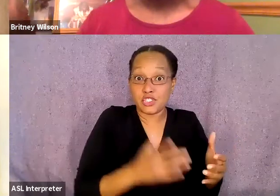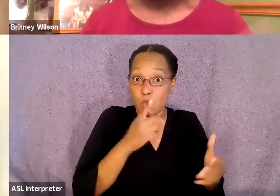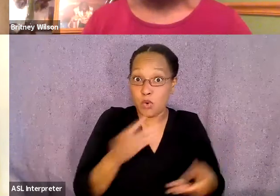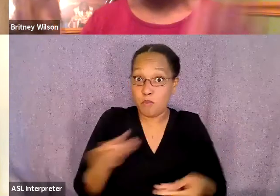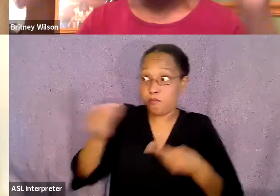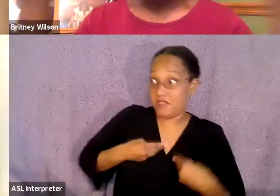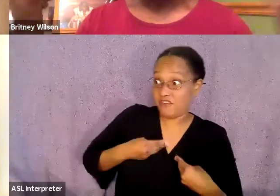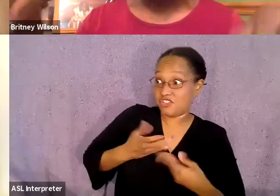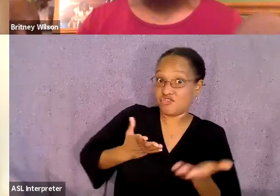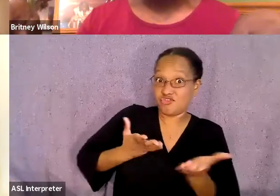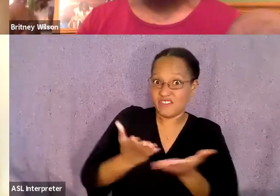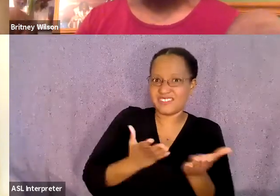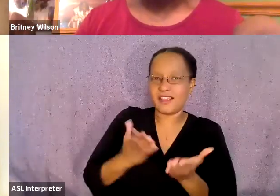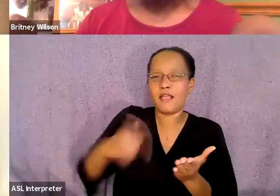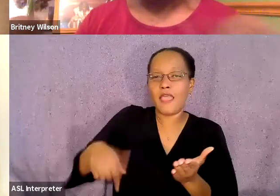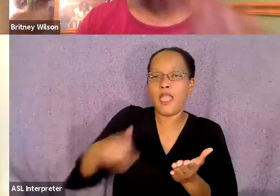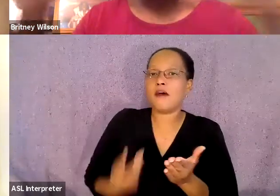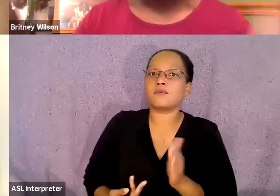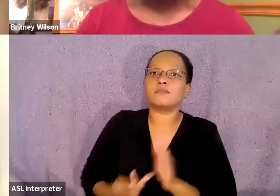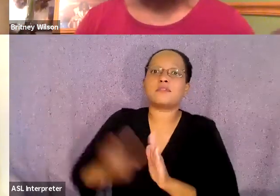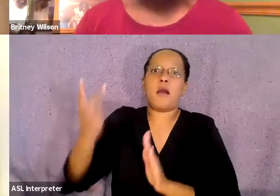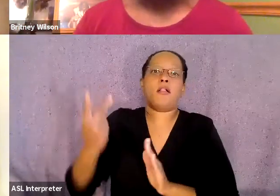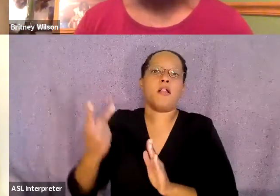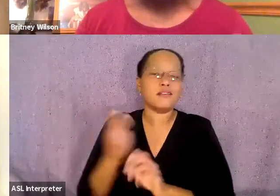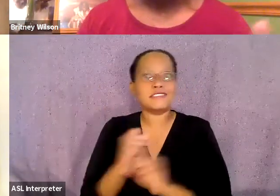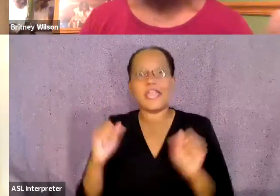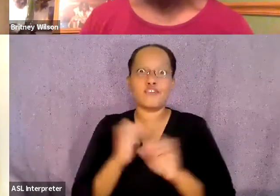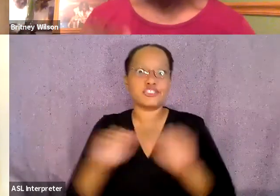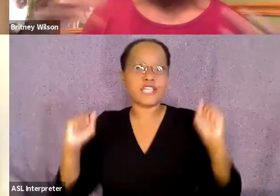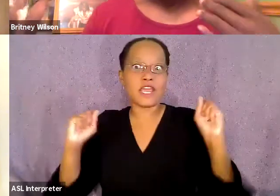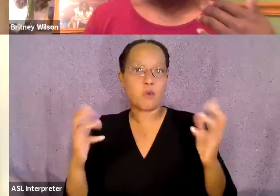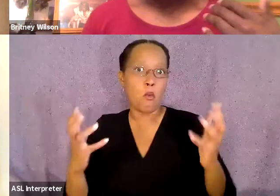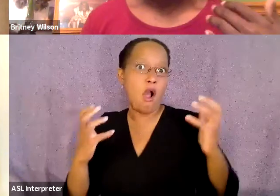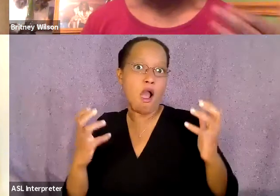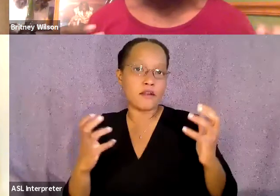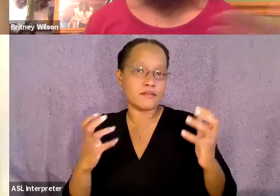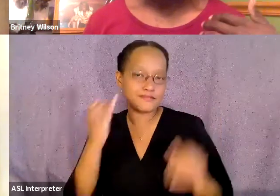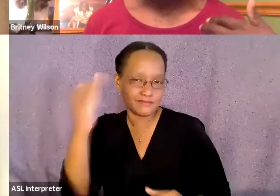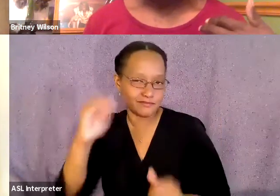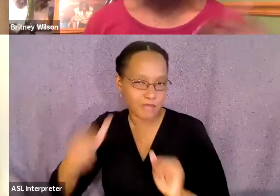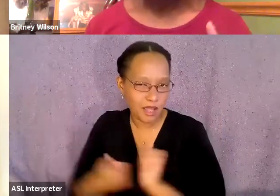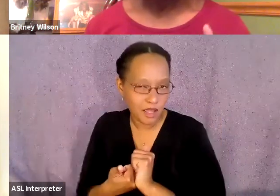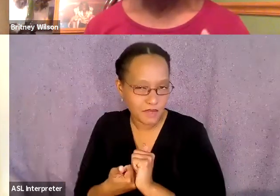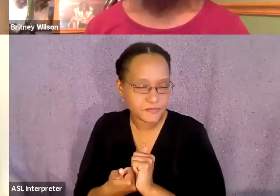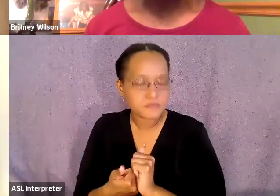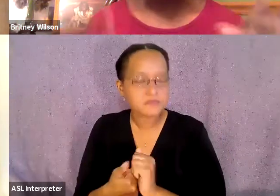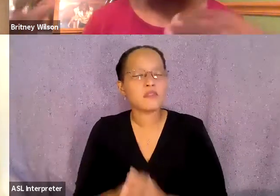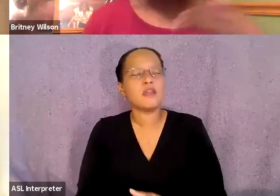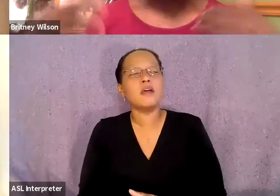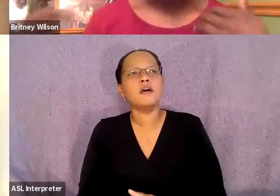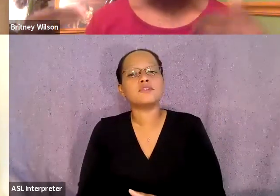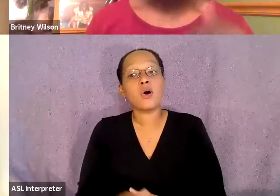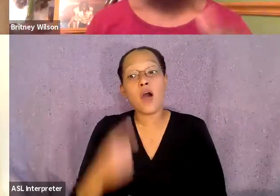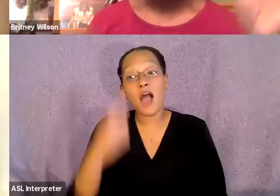other brand of saviorism going on. So there's that. And I think a lot of, again,